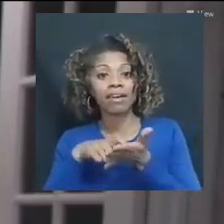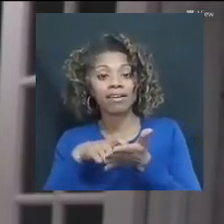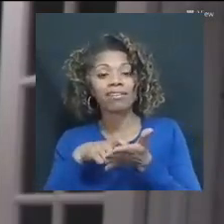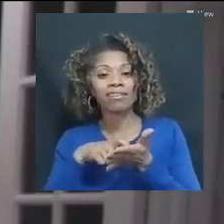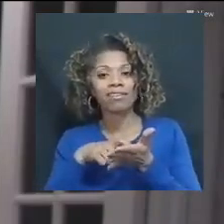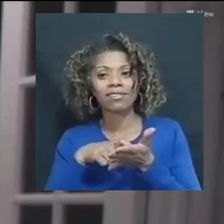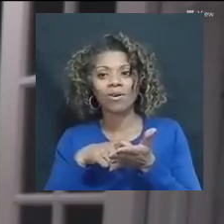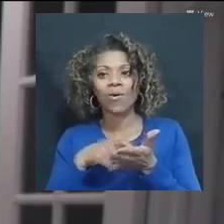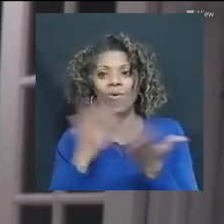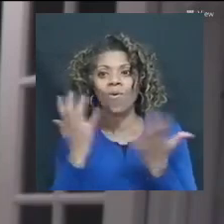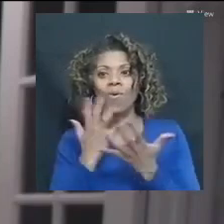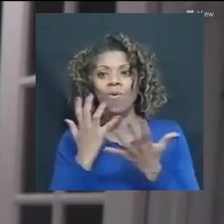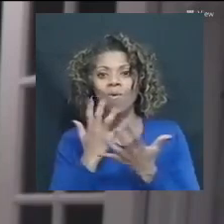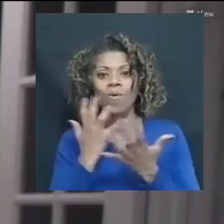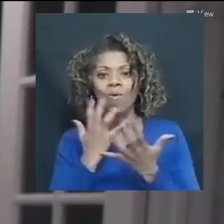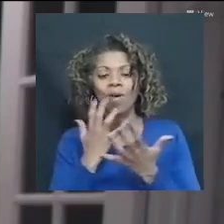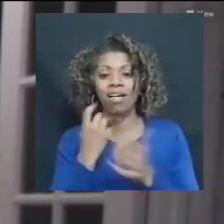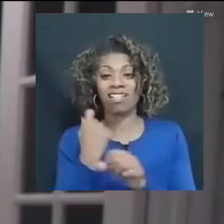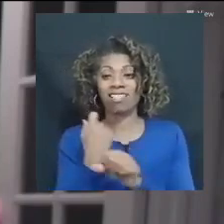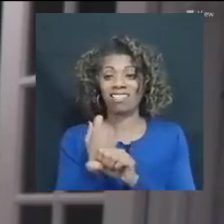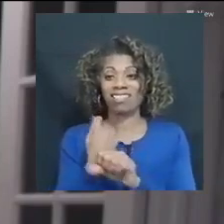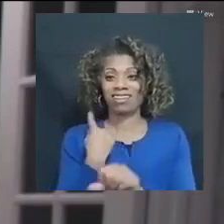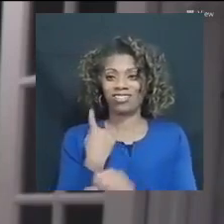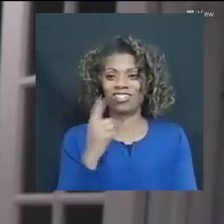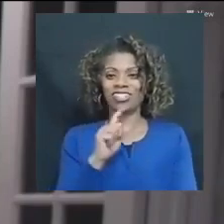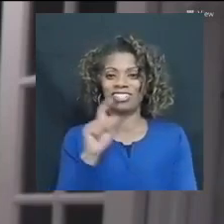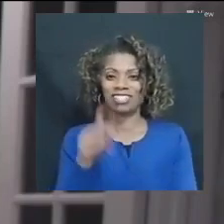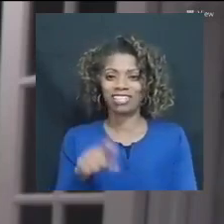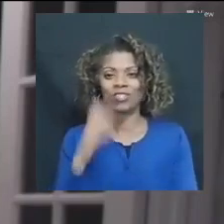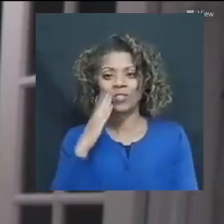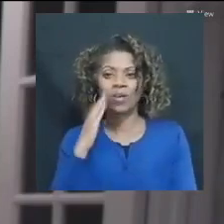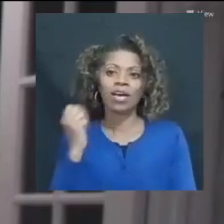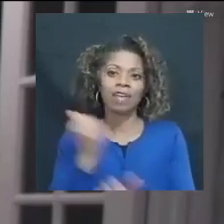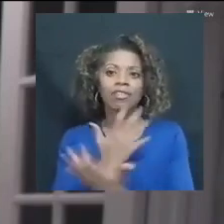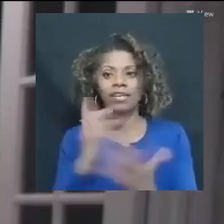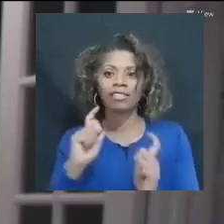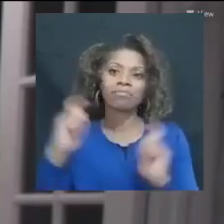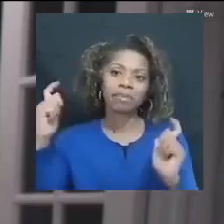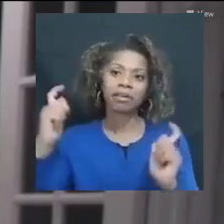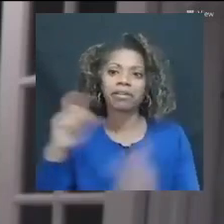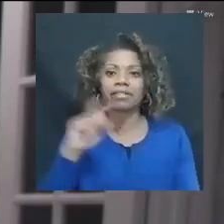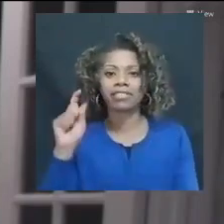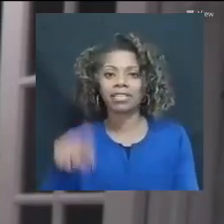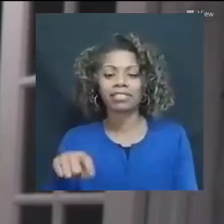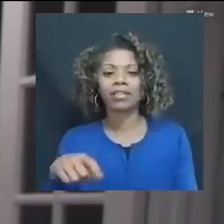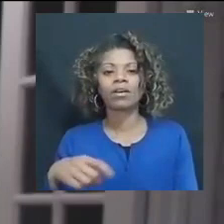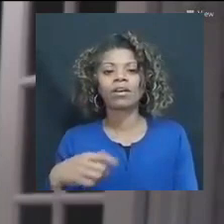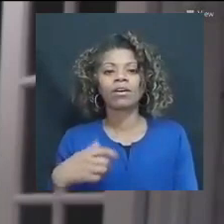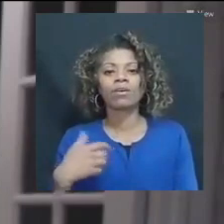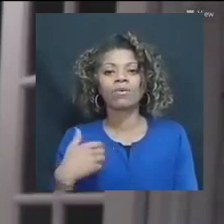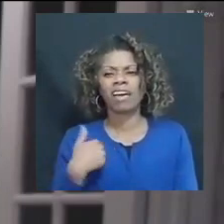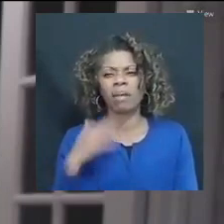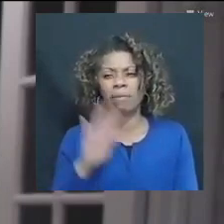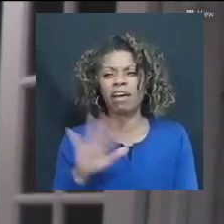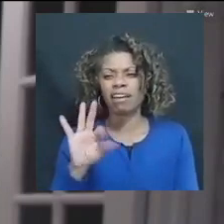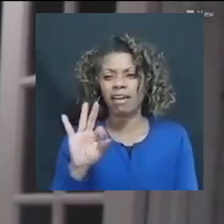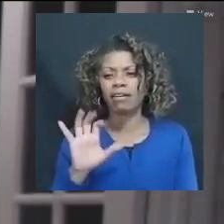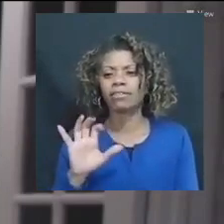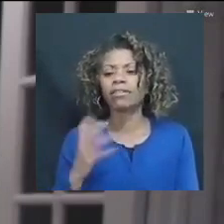So last year in Texas, we know everything's bigger in Texas, and it was about 950 folks, and here almost 2,000. I think we ended up at about